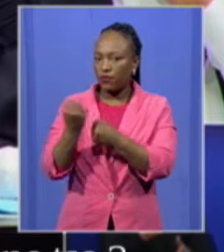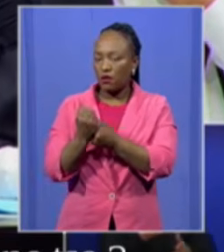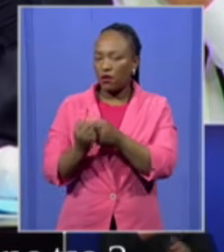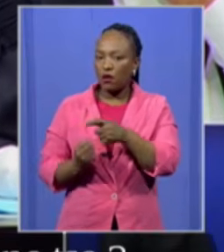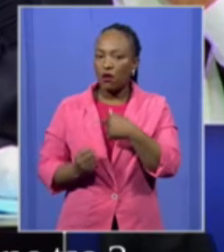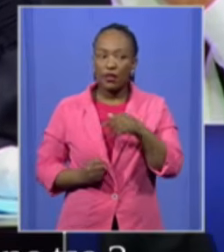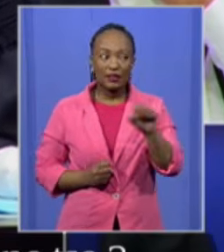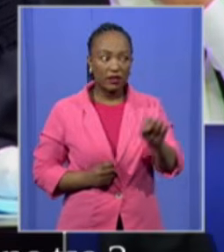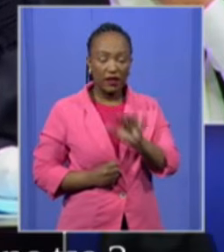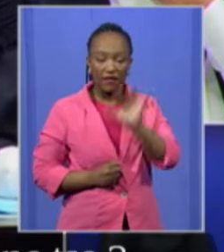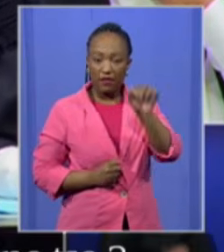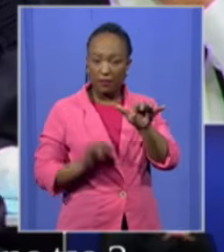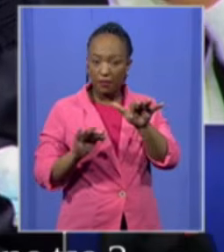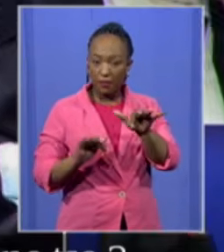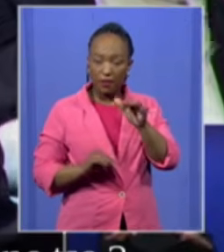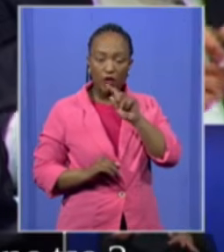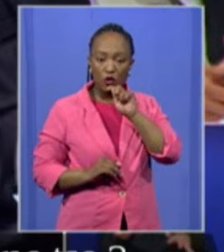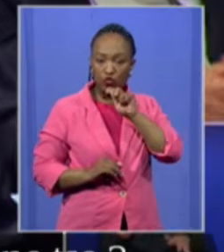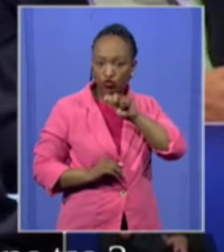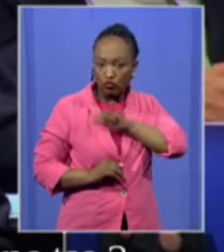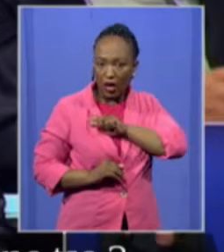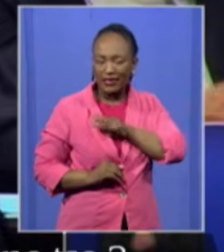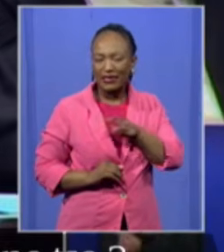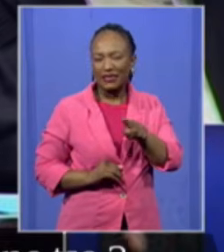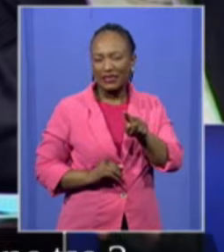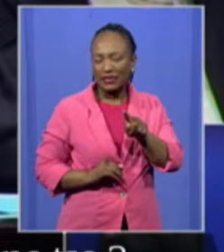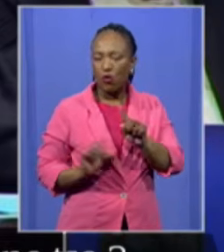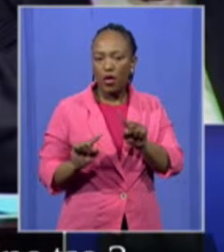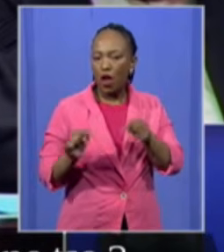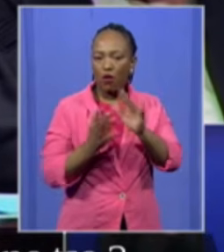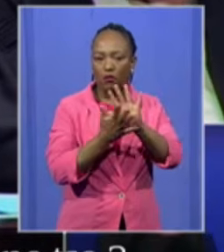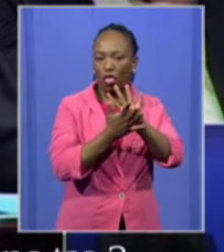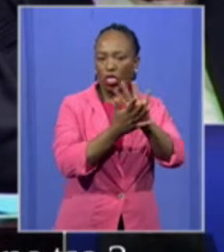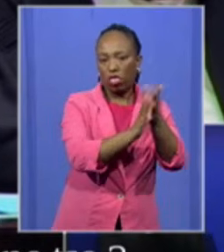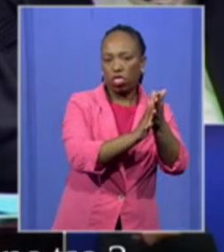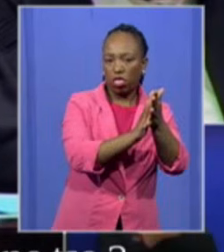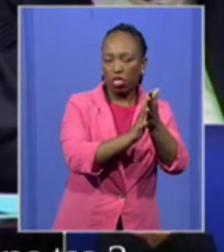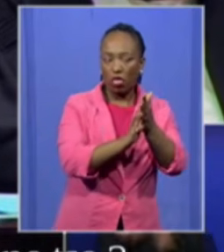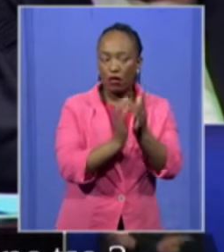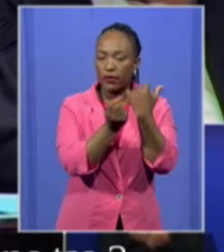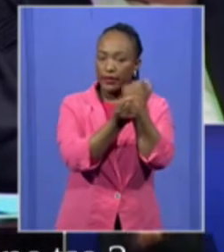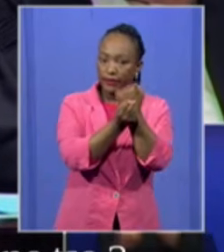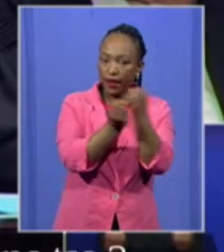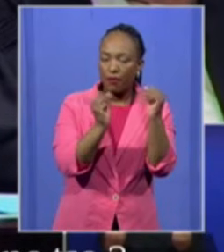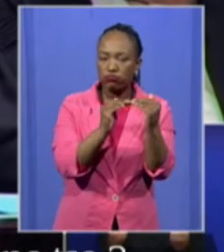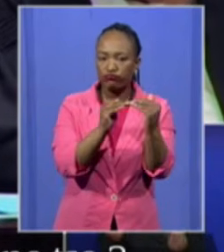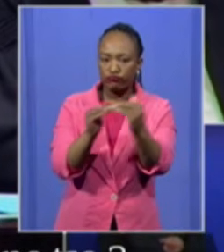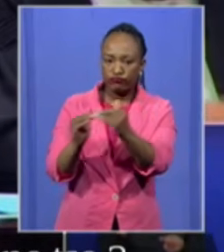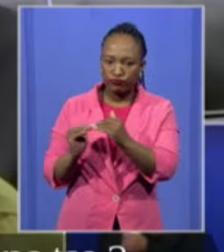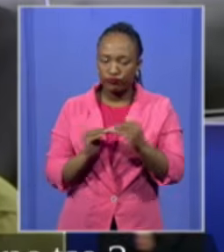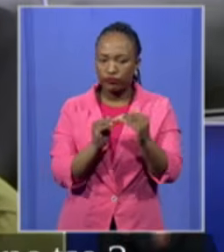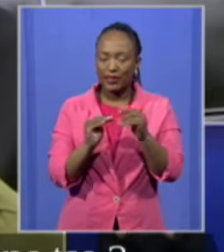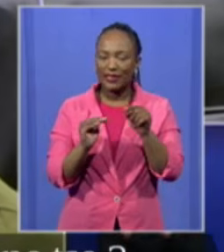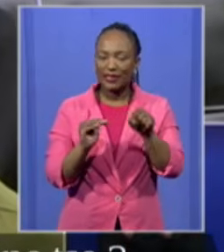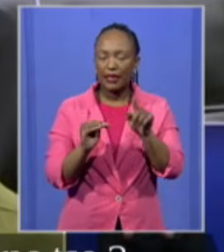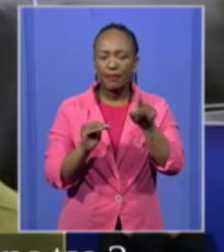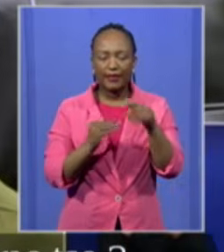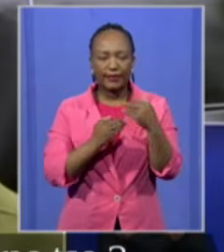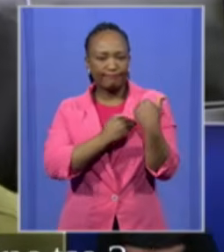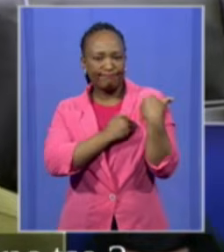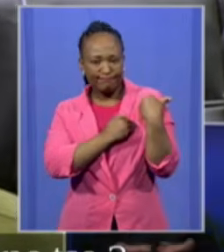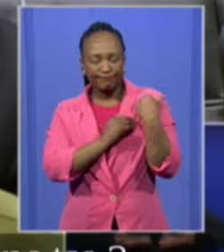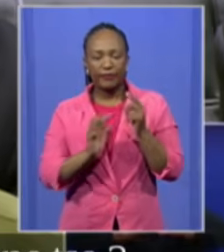of South Africans in our democracy, and that this same democracy must deliver accountability. Ore kantoro